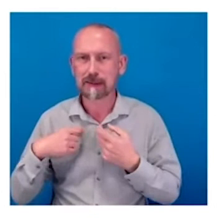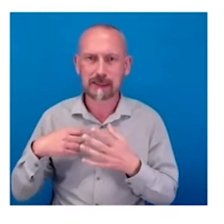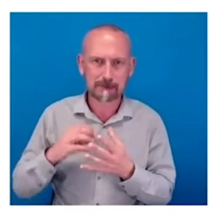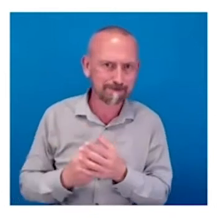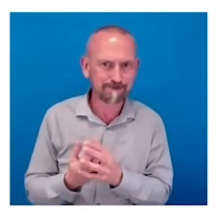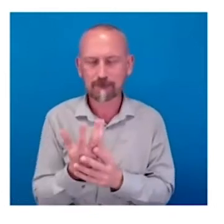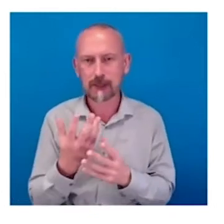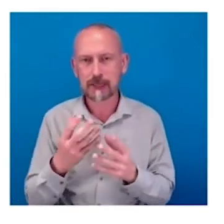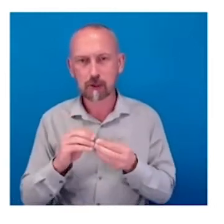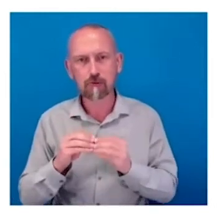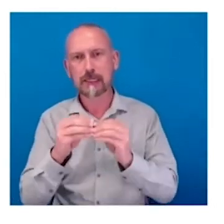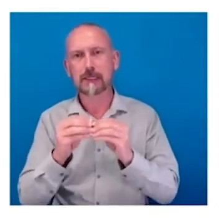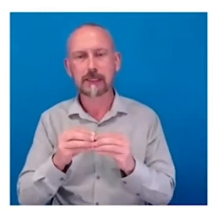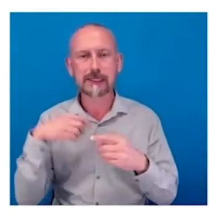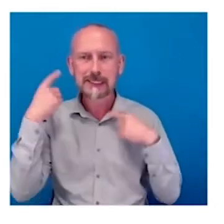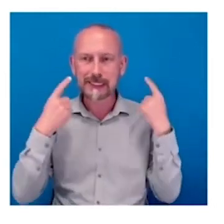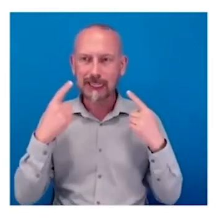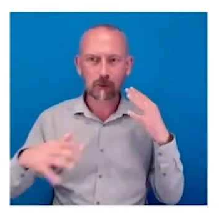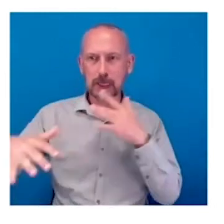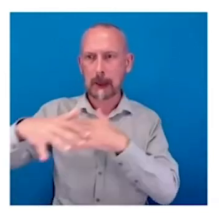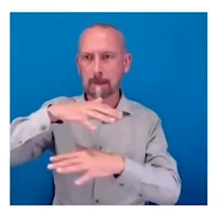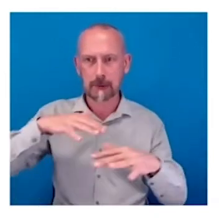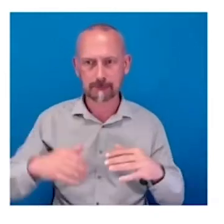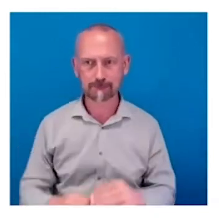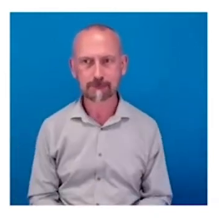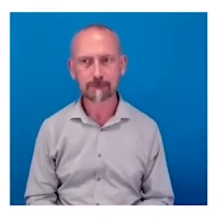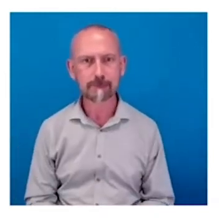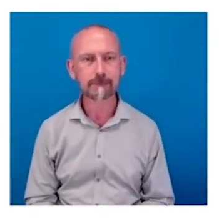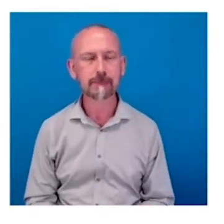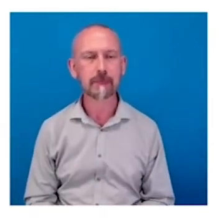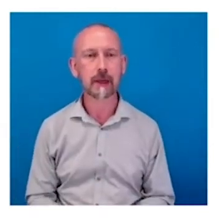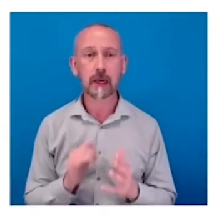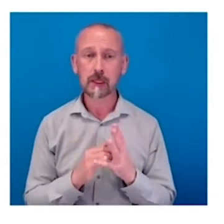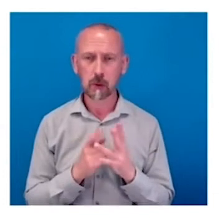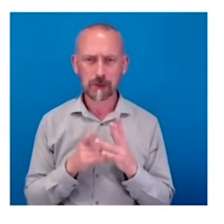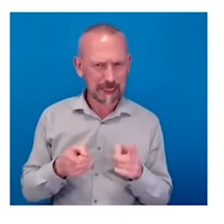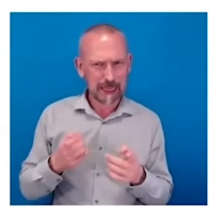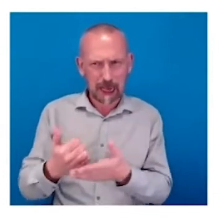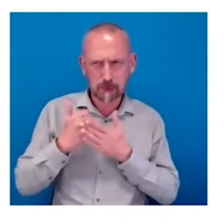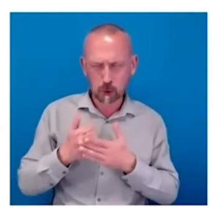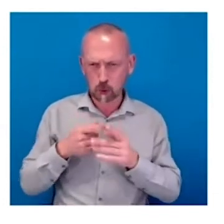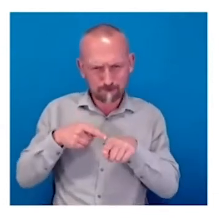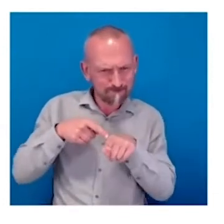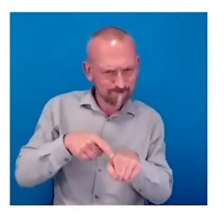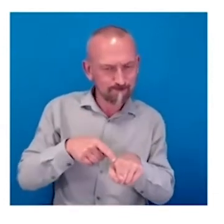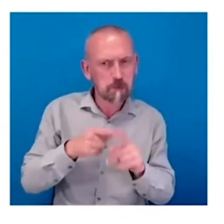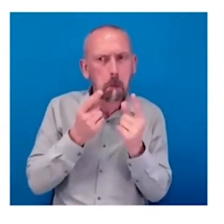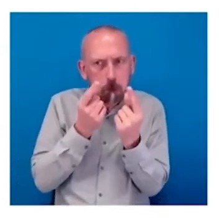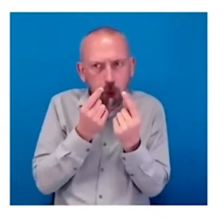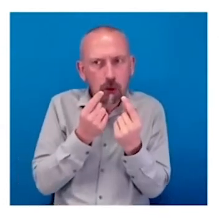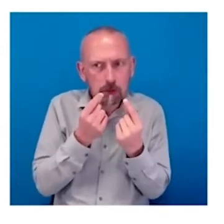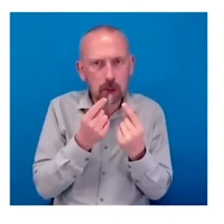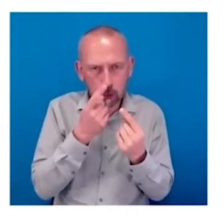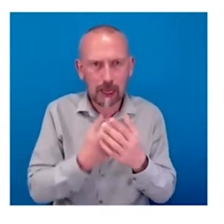And through that, gain a lot of confidence in the viability of the technology. One of the things that we learned from this, and I'm